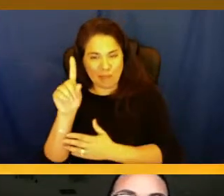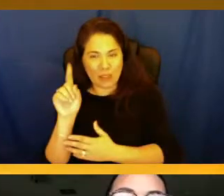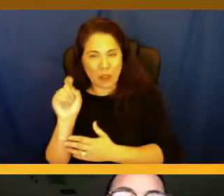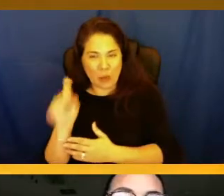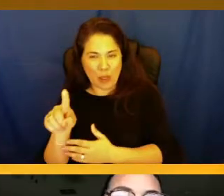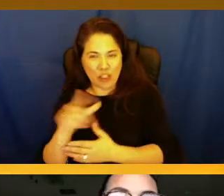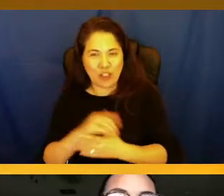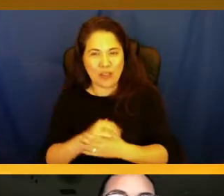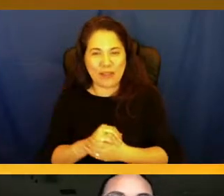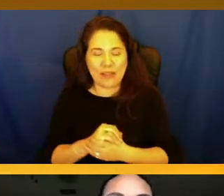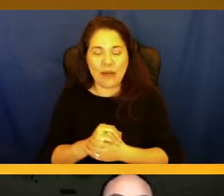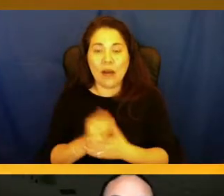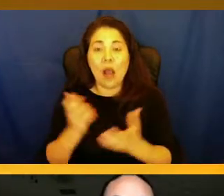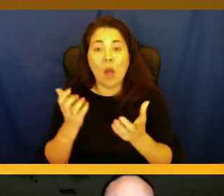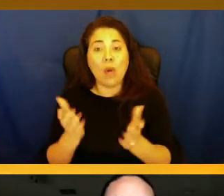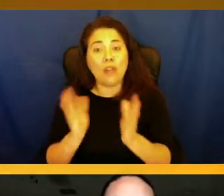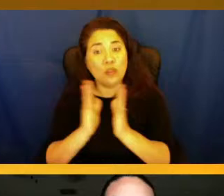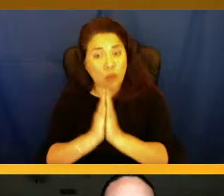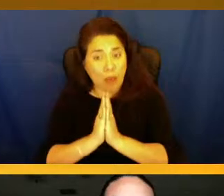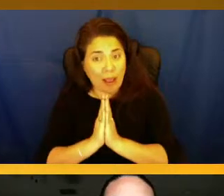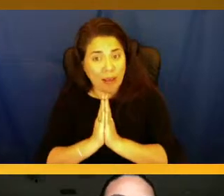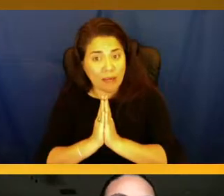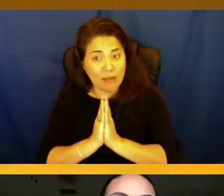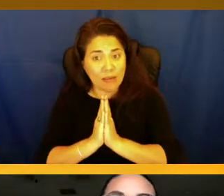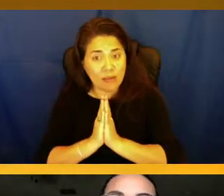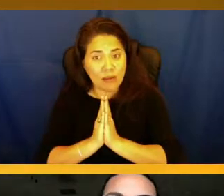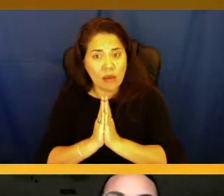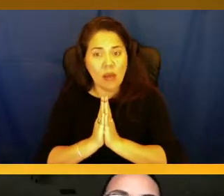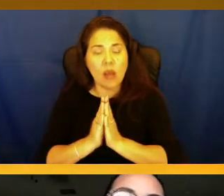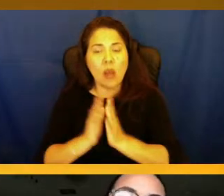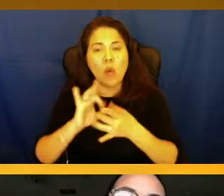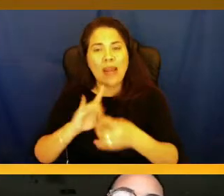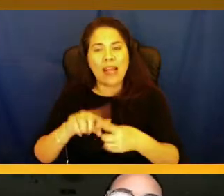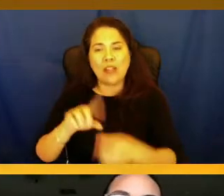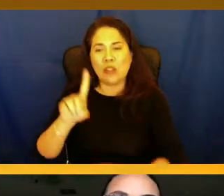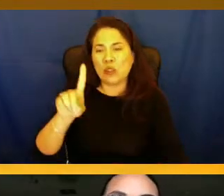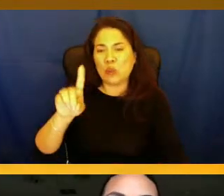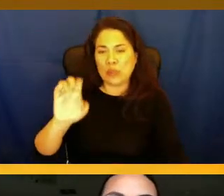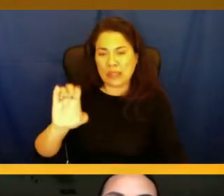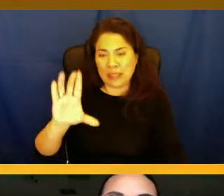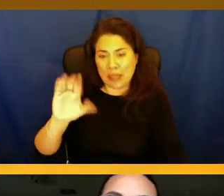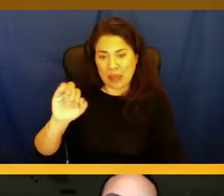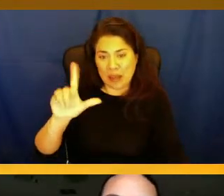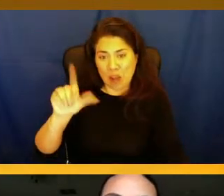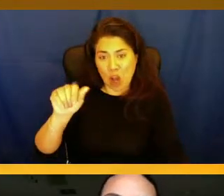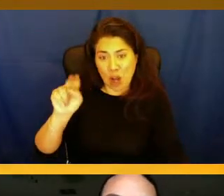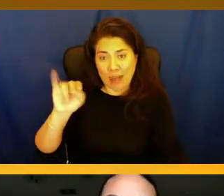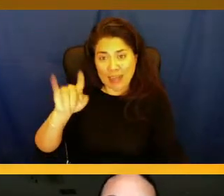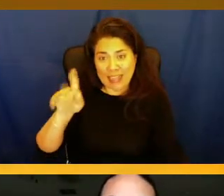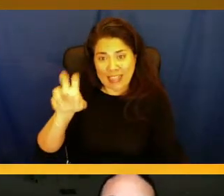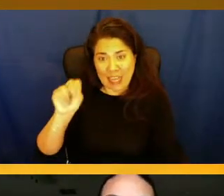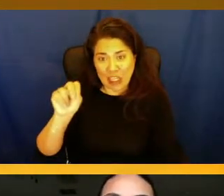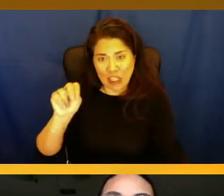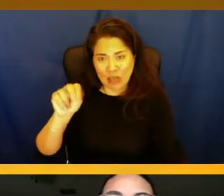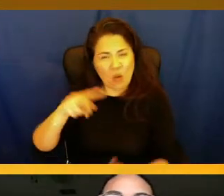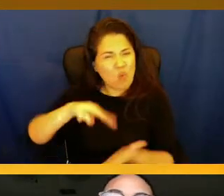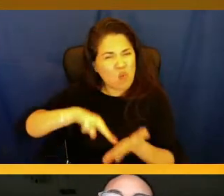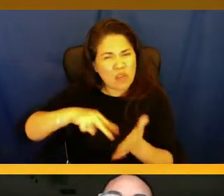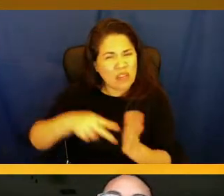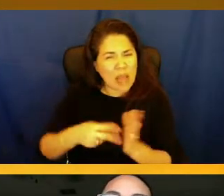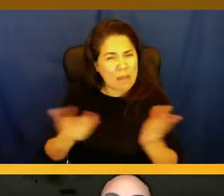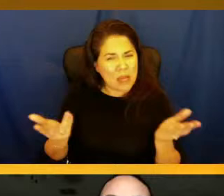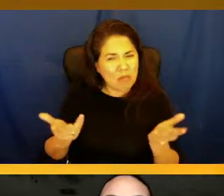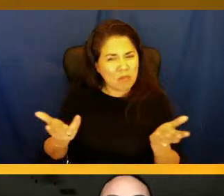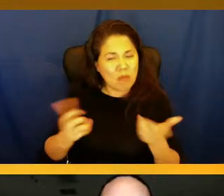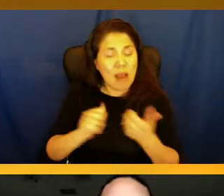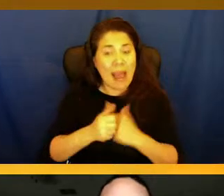I want to go ahead and ask, it's around decolonization, and it is, what is decolonization and how can